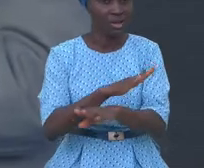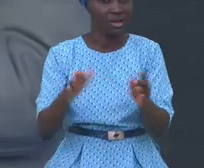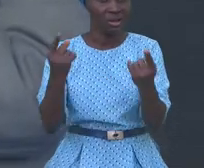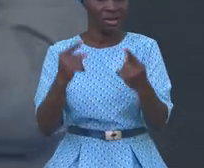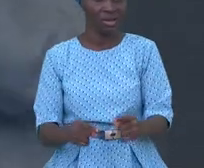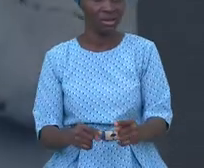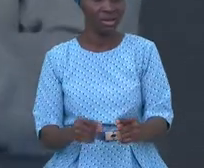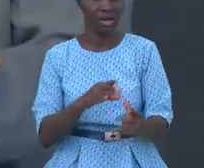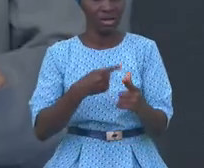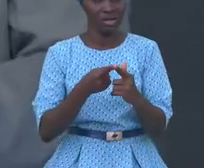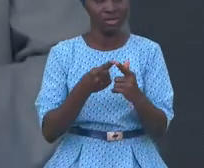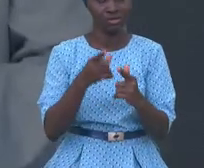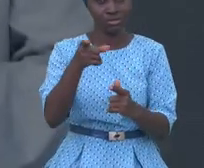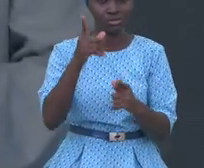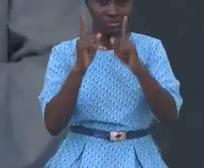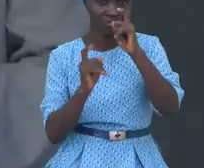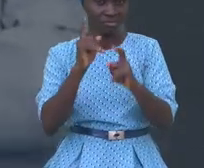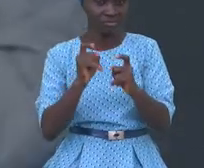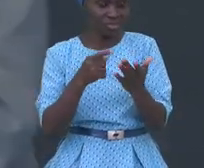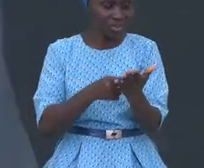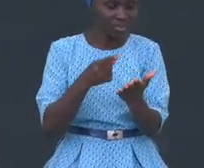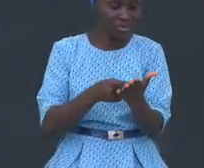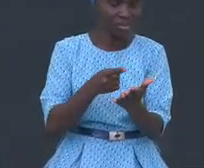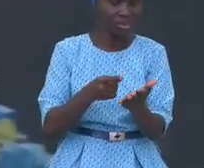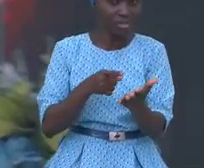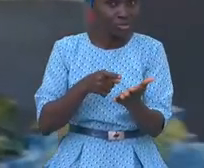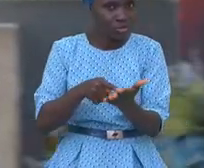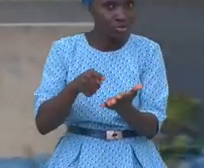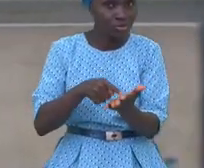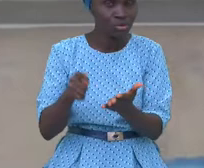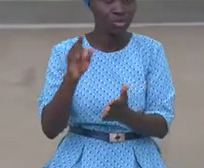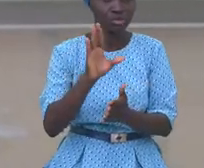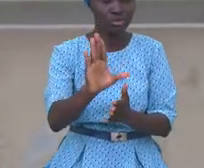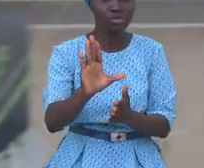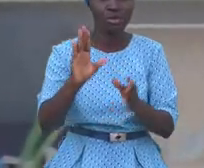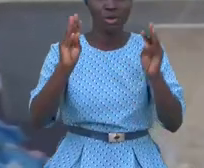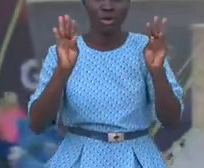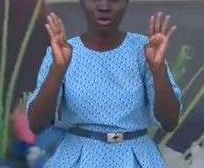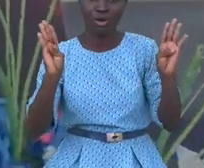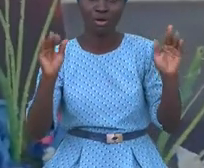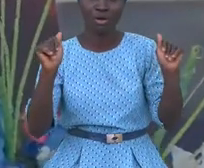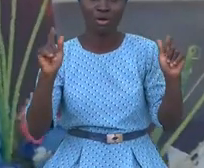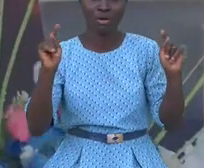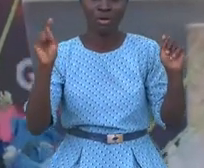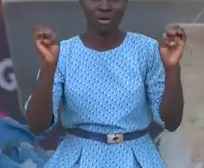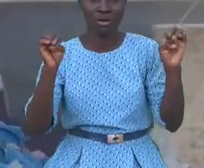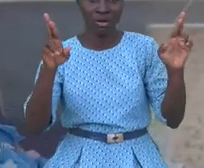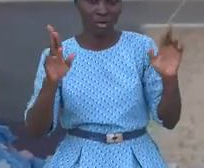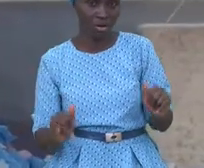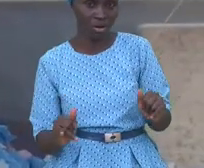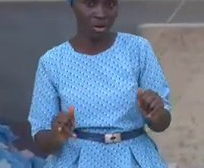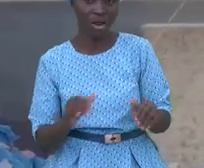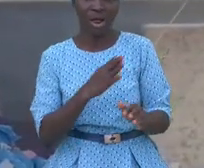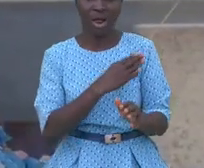battery, and you say, the battery is down. And you see that the internet is not functioning because there